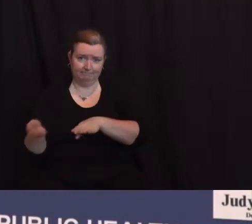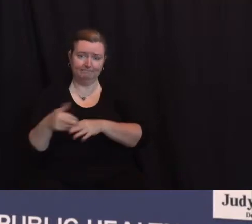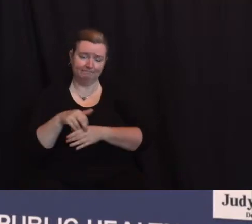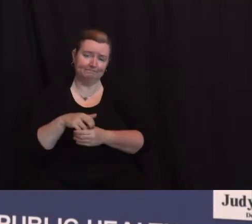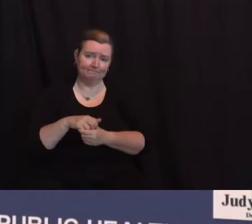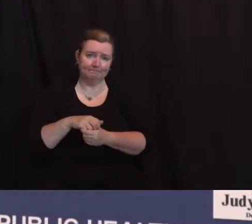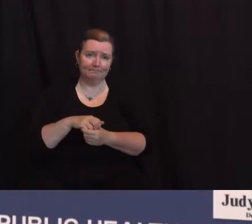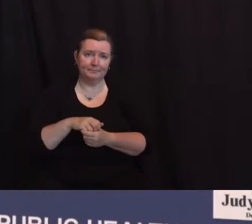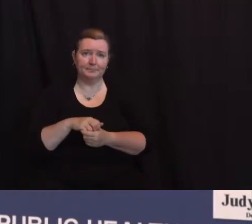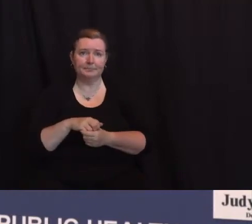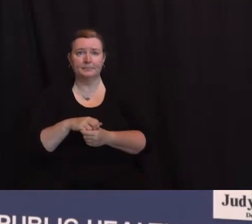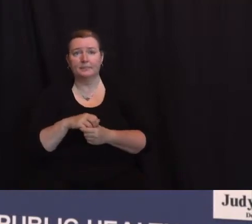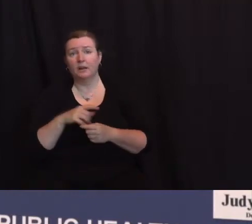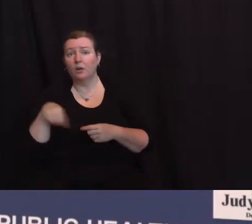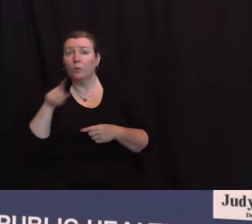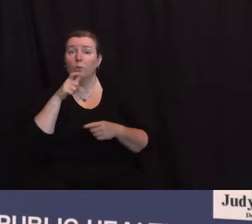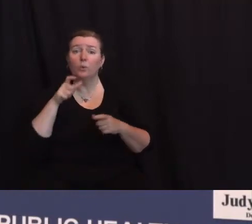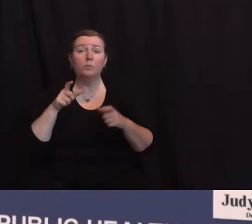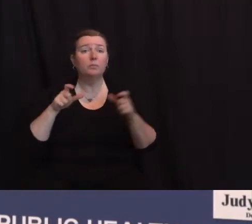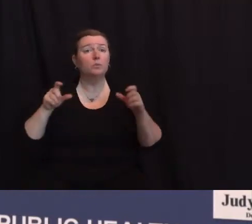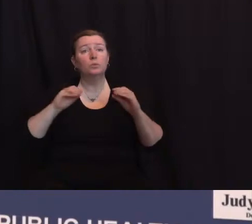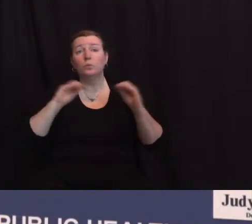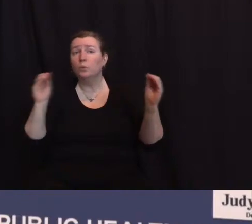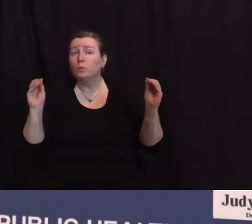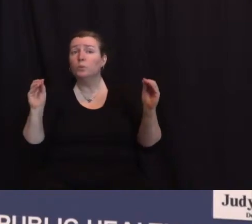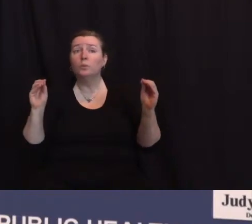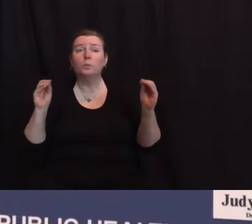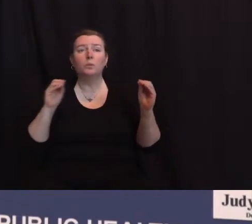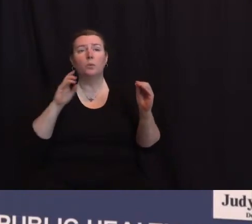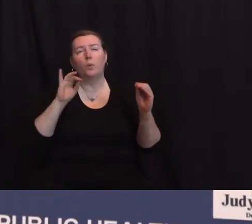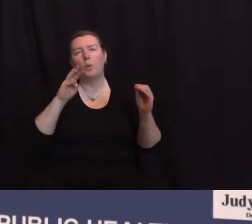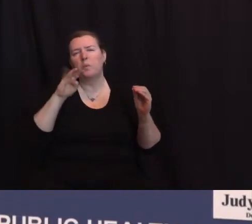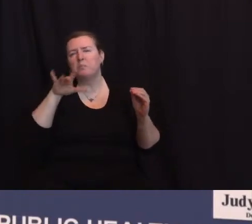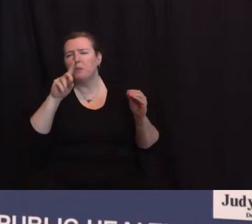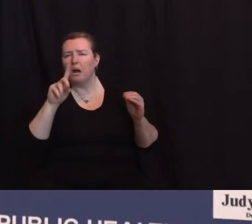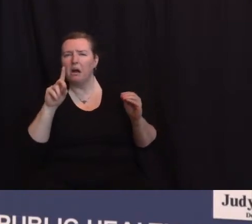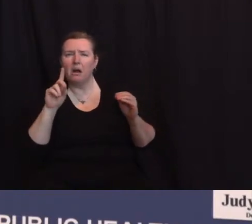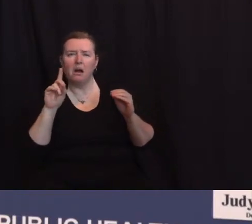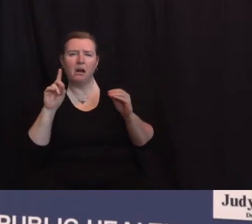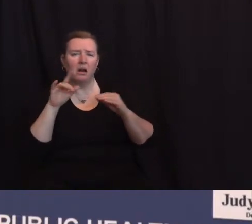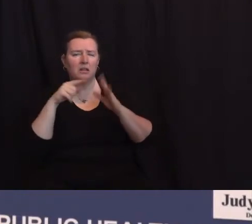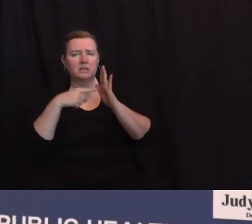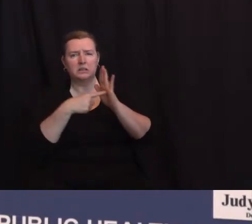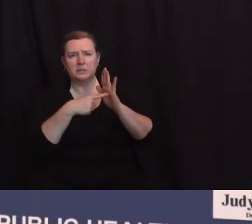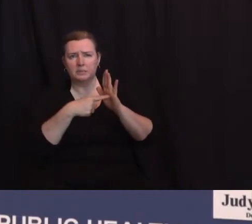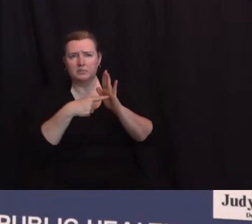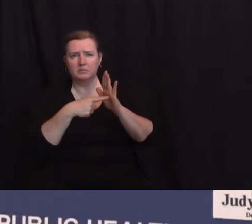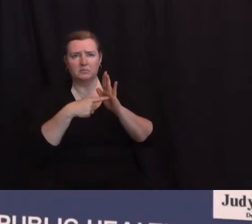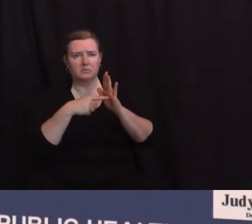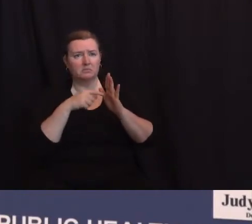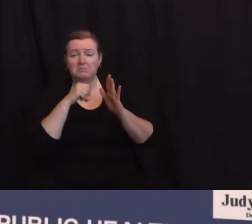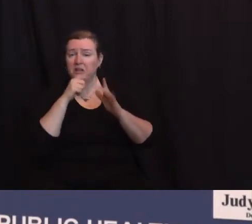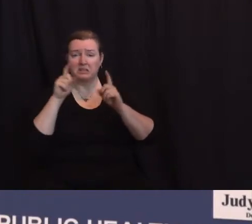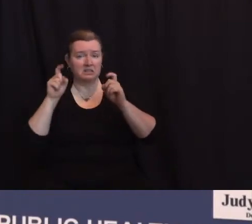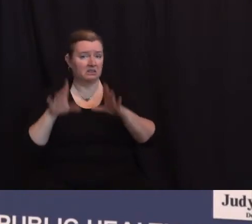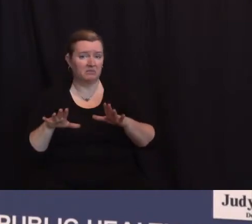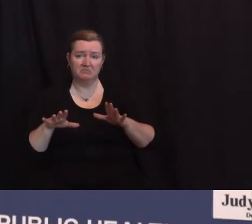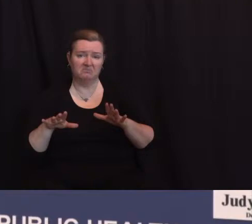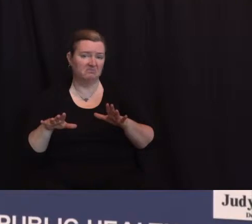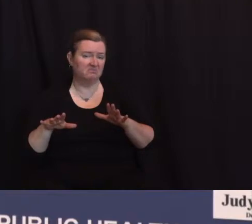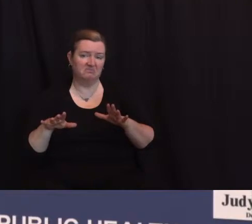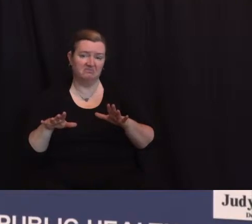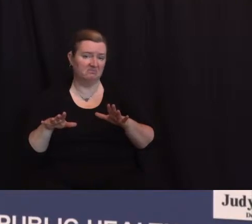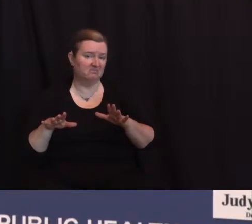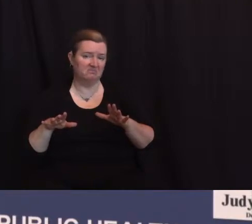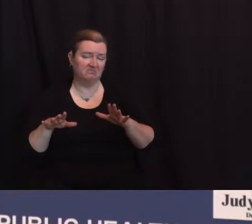Because people with no or mild symptoms are unlikely to be tested for COVID-19, we know that this data, particularly as it relates to the